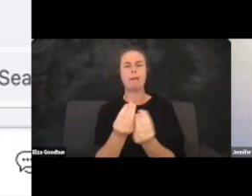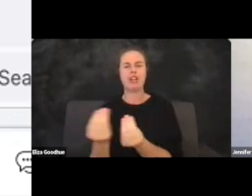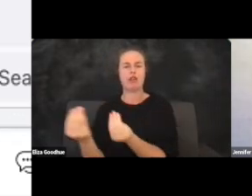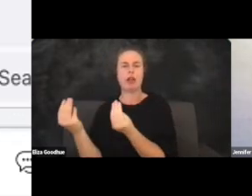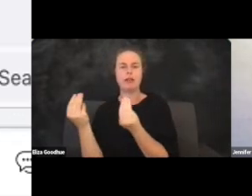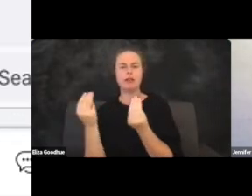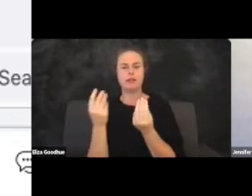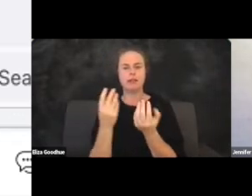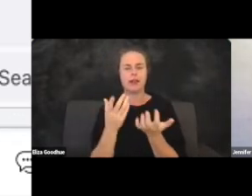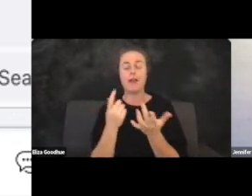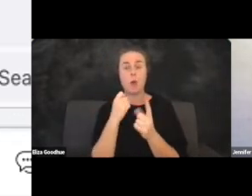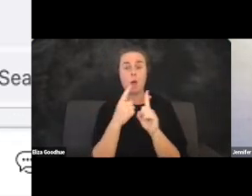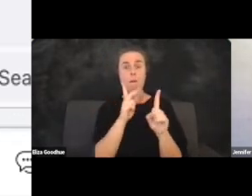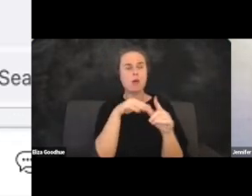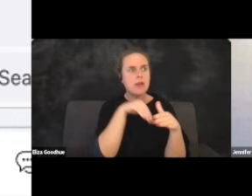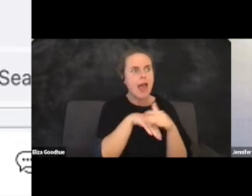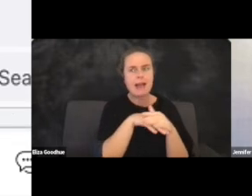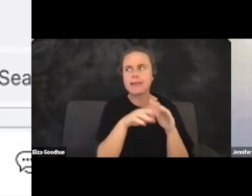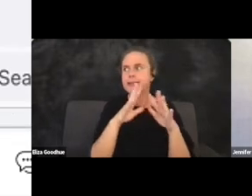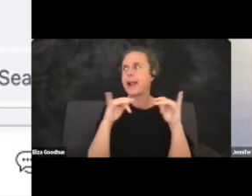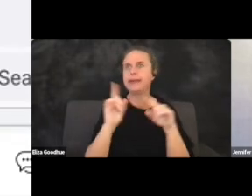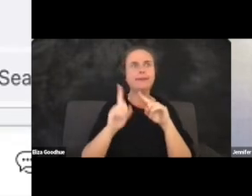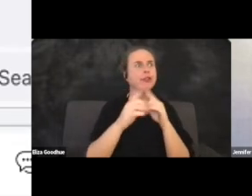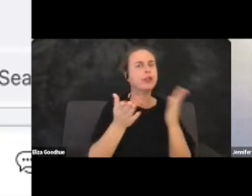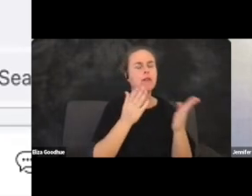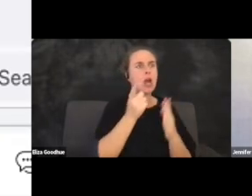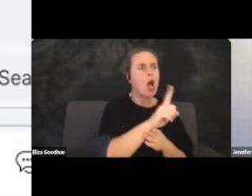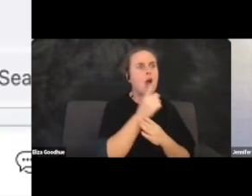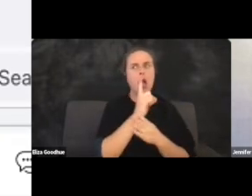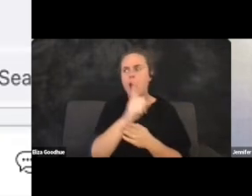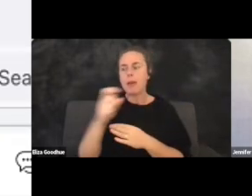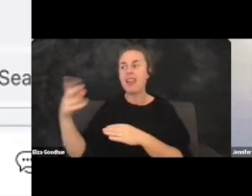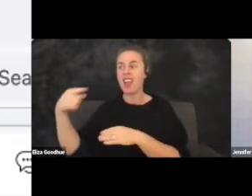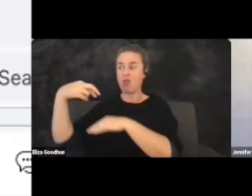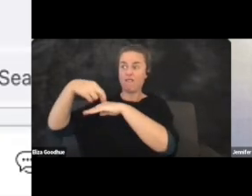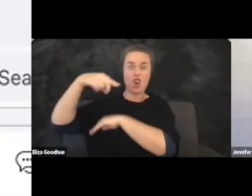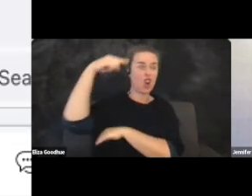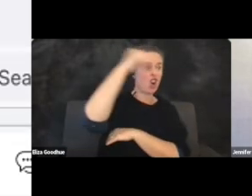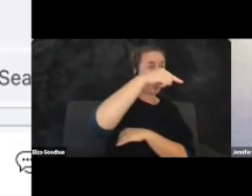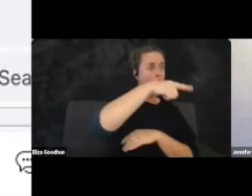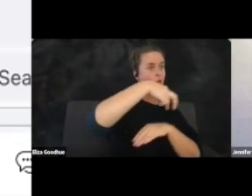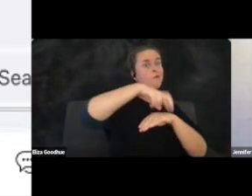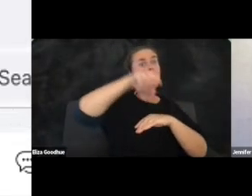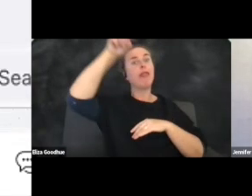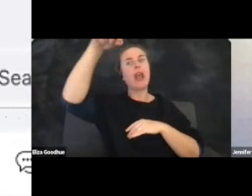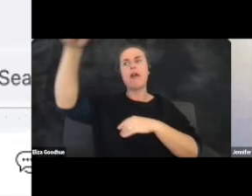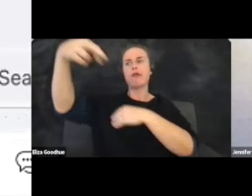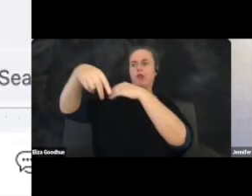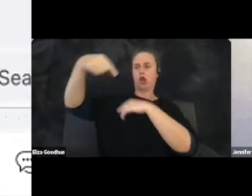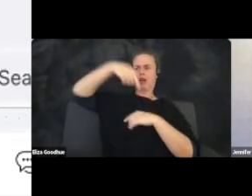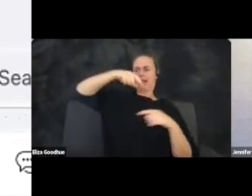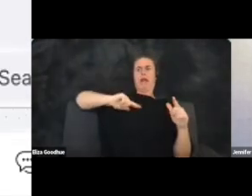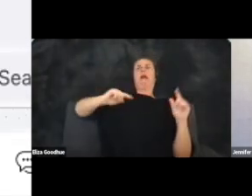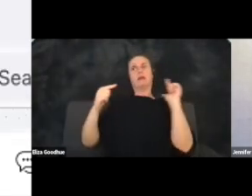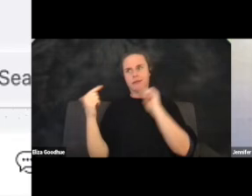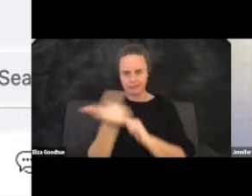person accessing a variety of services, they may be being referred all over the place for similar services and or receiving